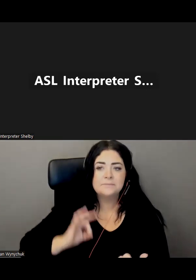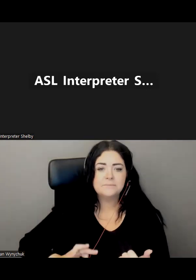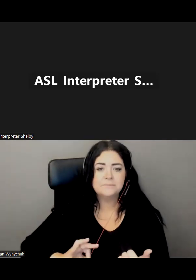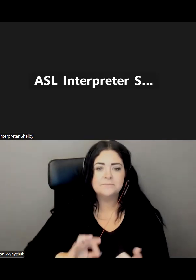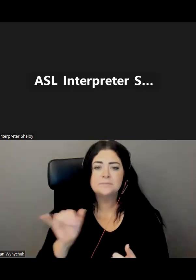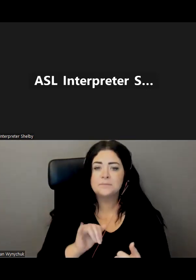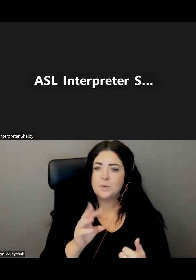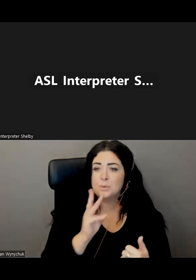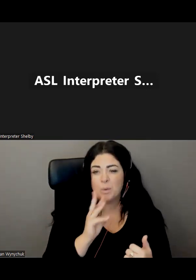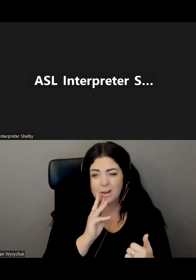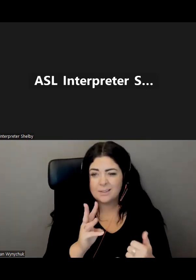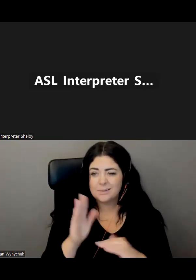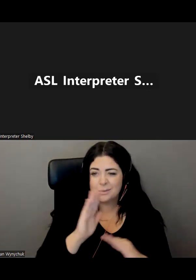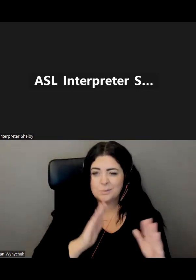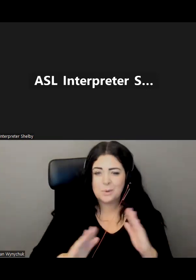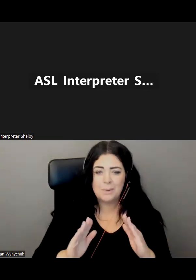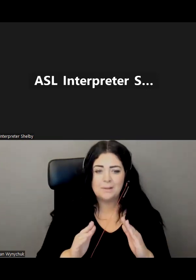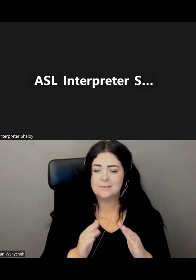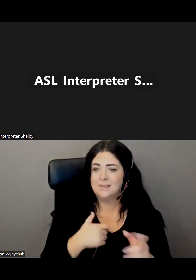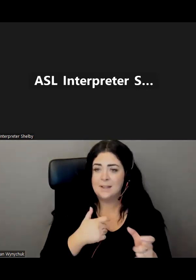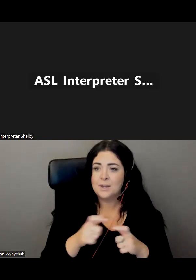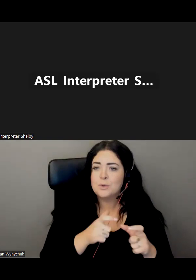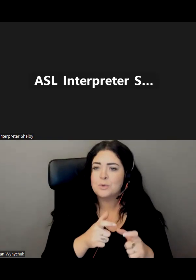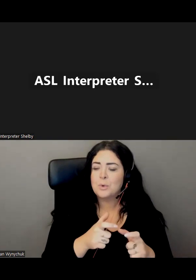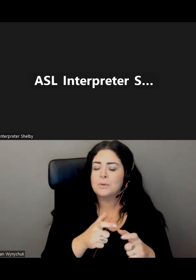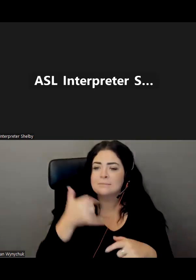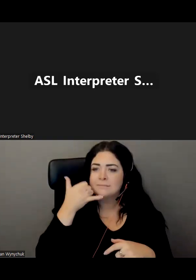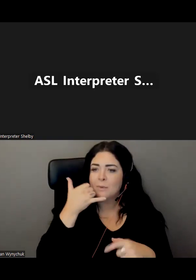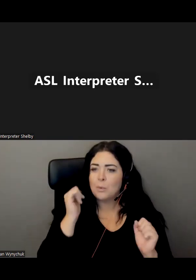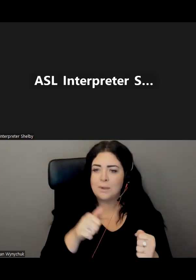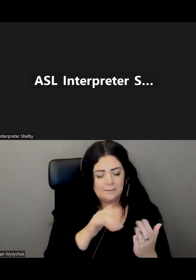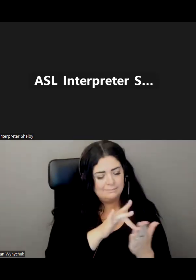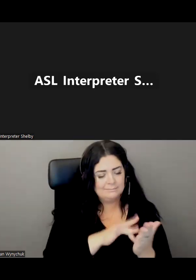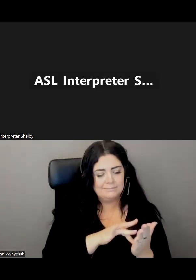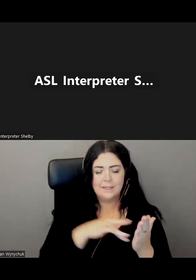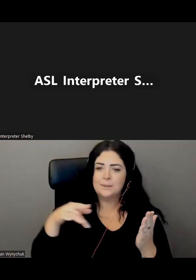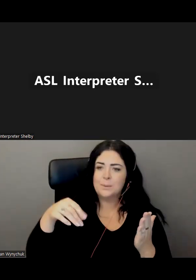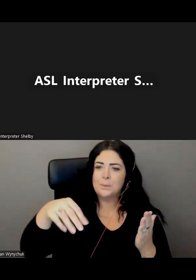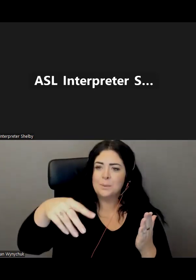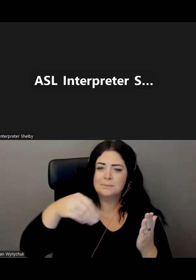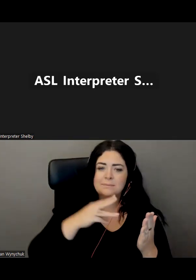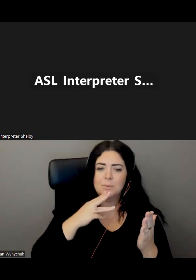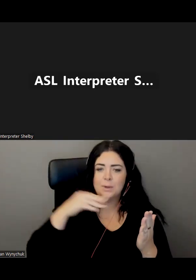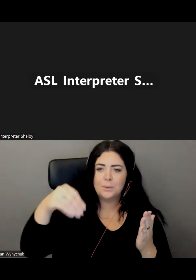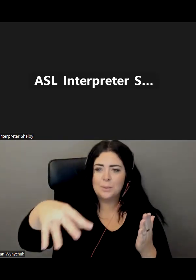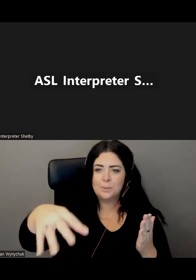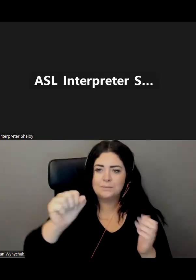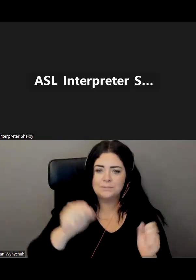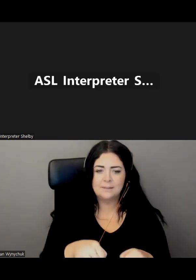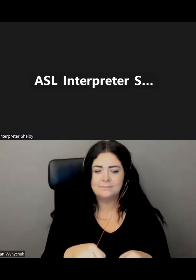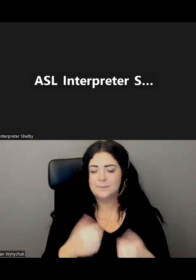have watering robots that you can control from your cell phone. So those are really awesome. Makes life a lot easier for farmers